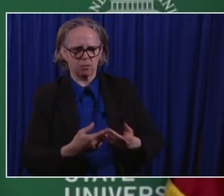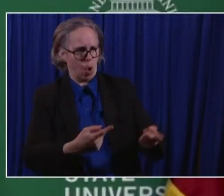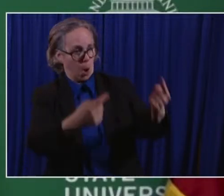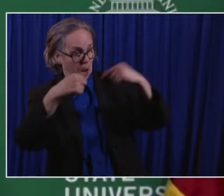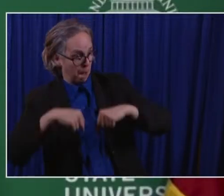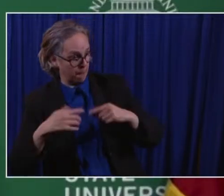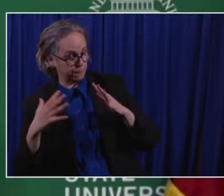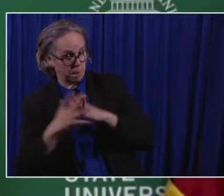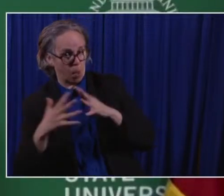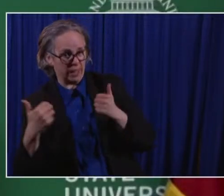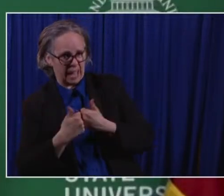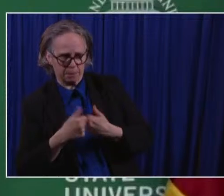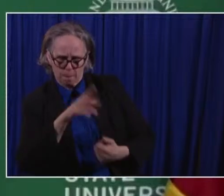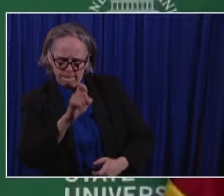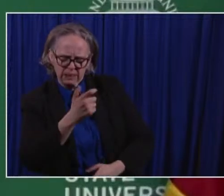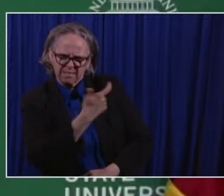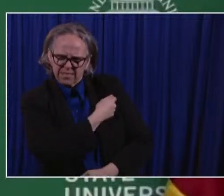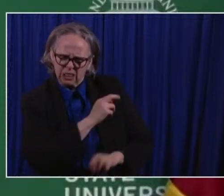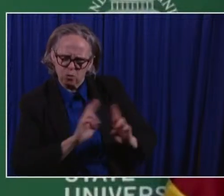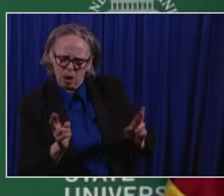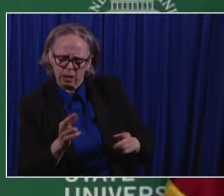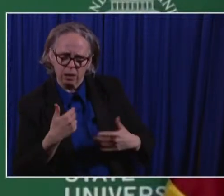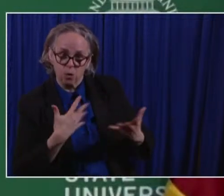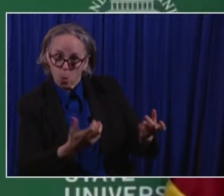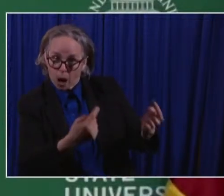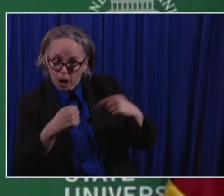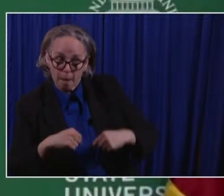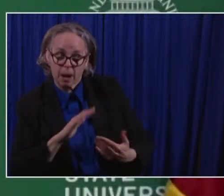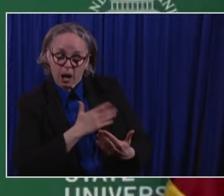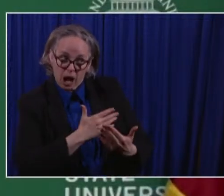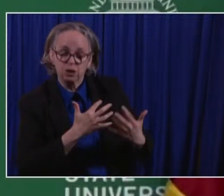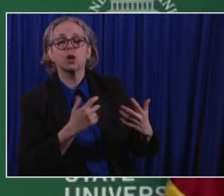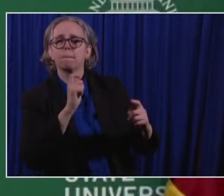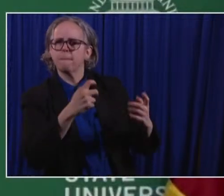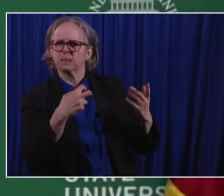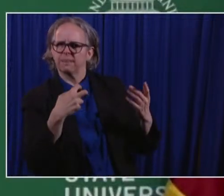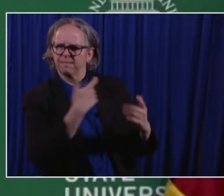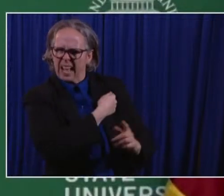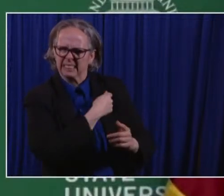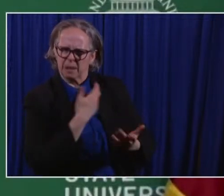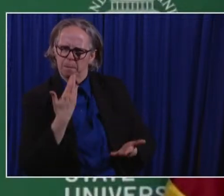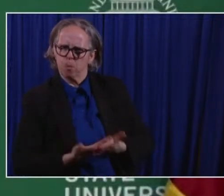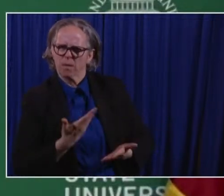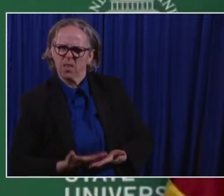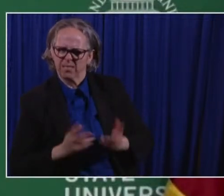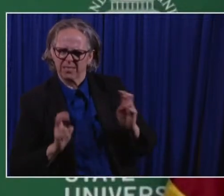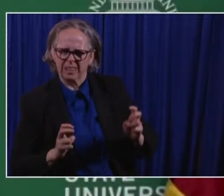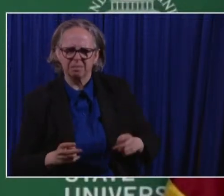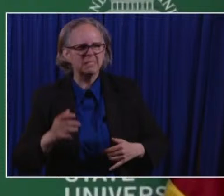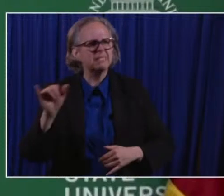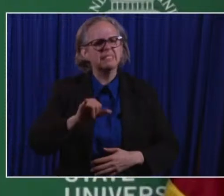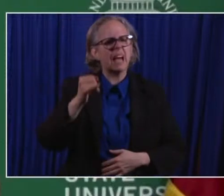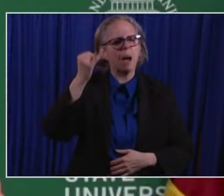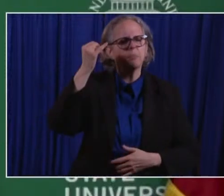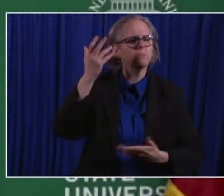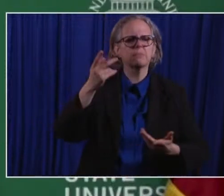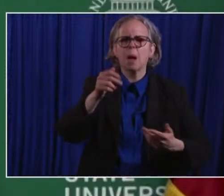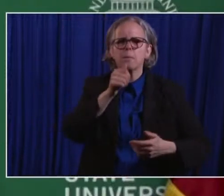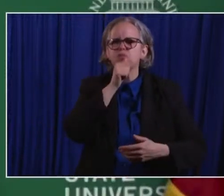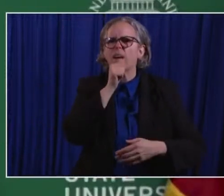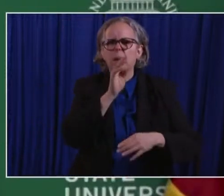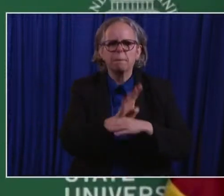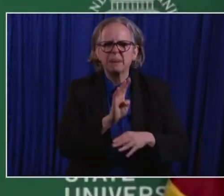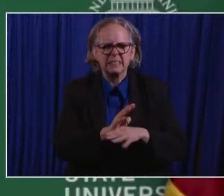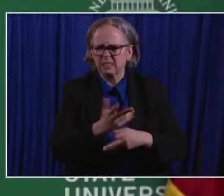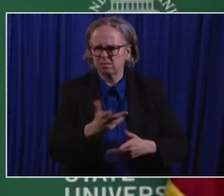vaccinated? Well, it's the same. Look, it's the same thing. I mean, these are private businesses, and I don't